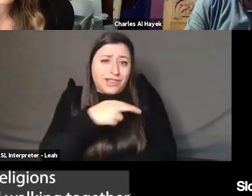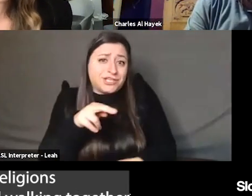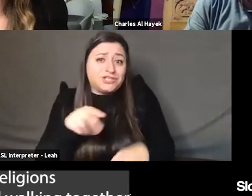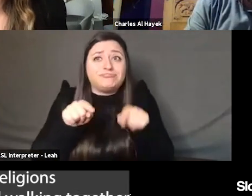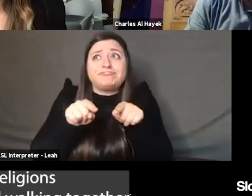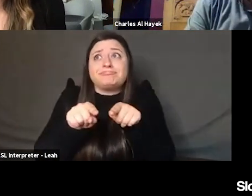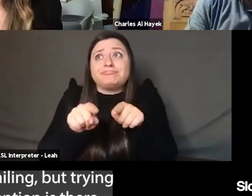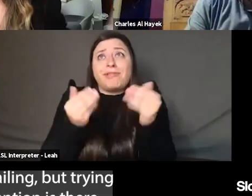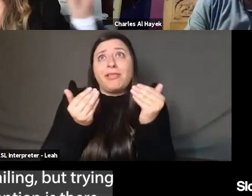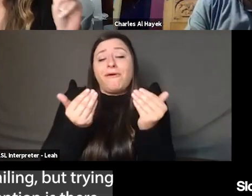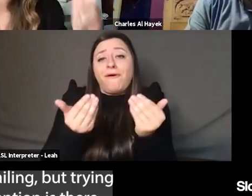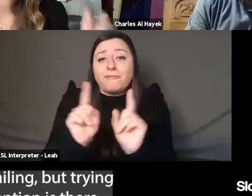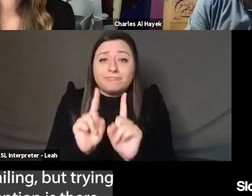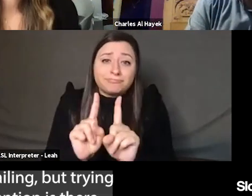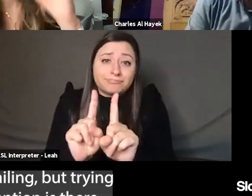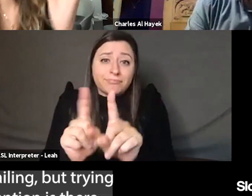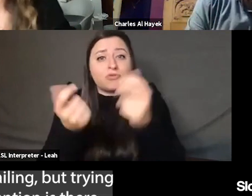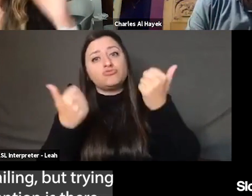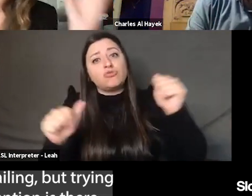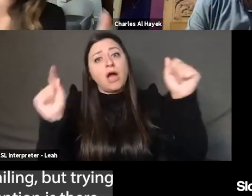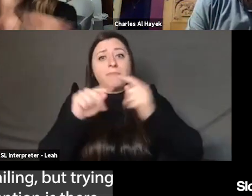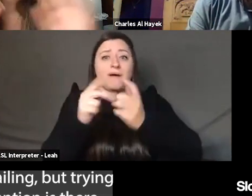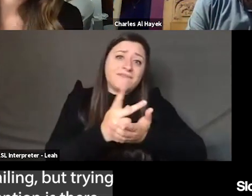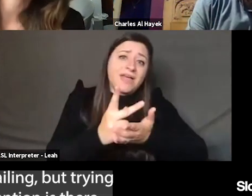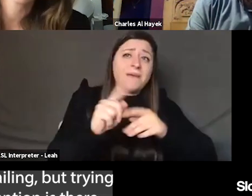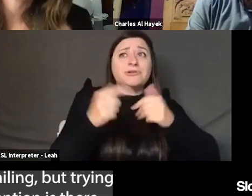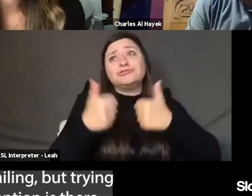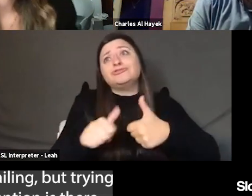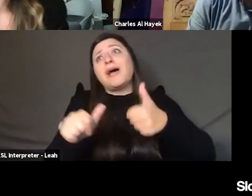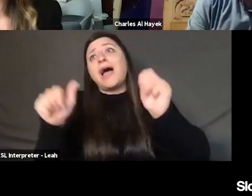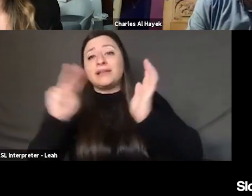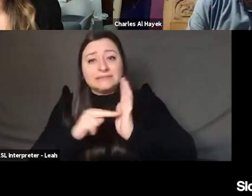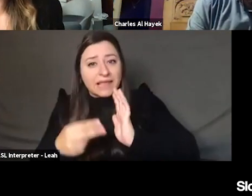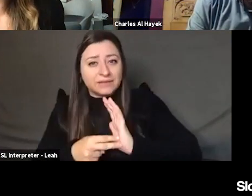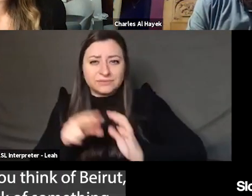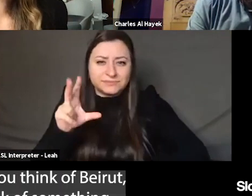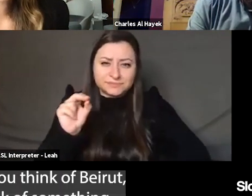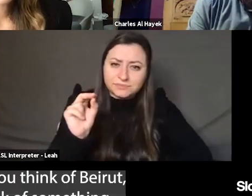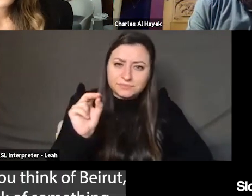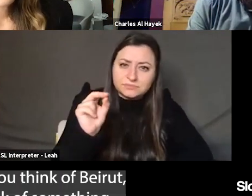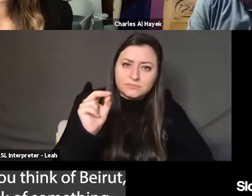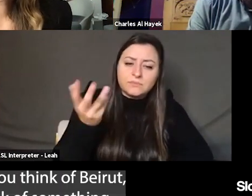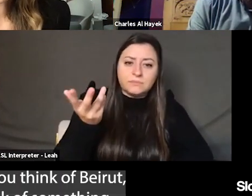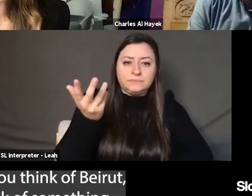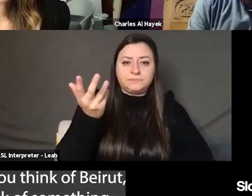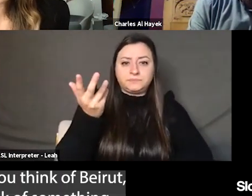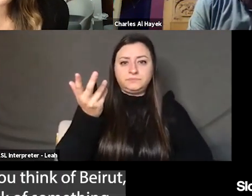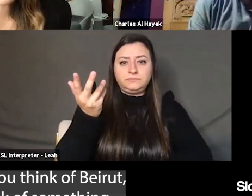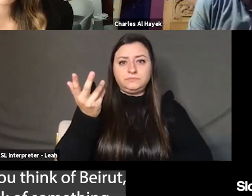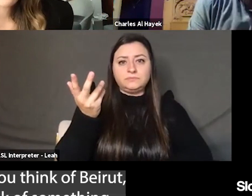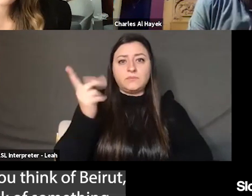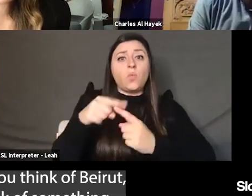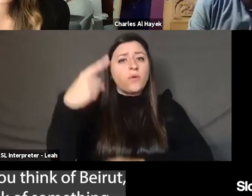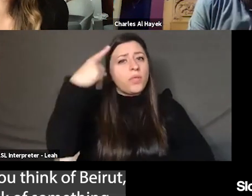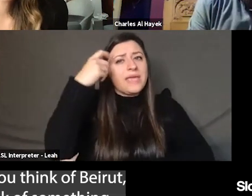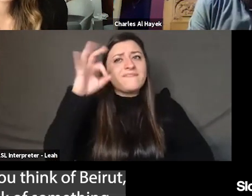and walking together, or trying to, but failing, but trying, at least the intention is there. I mean, when you think